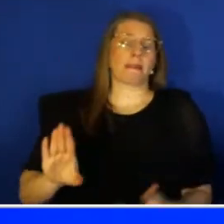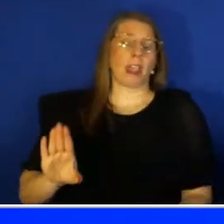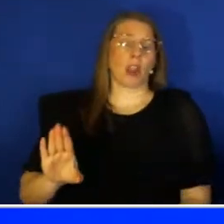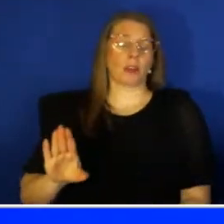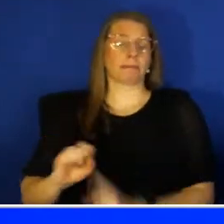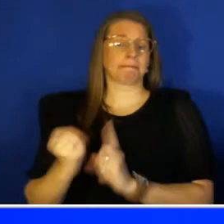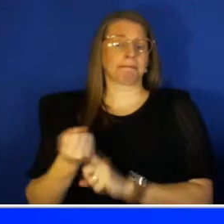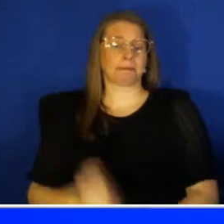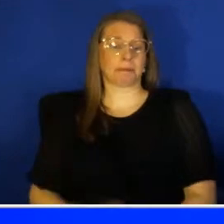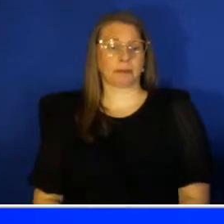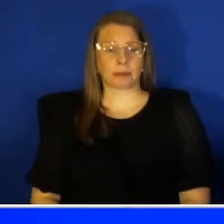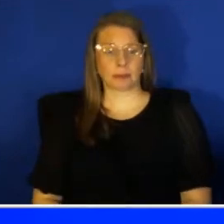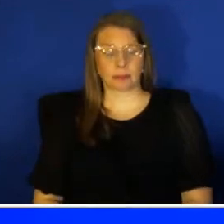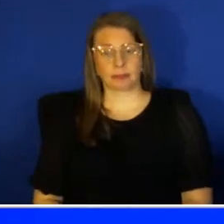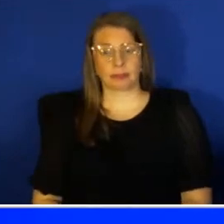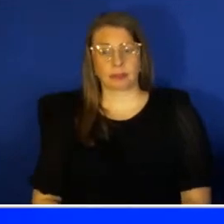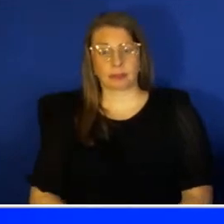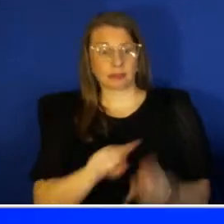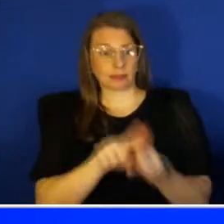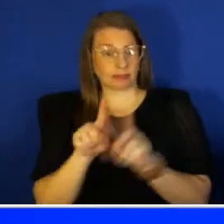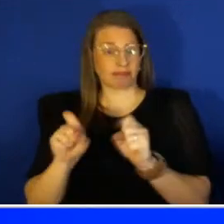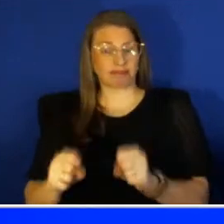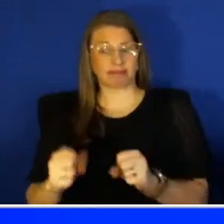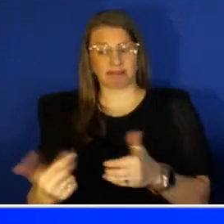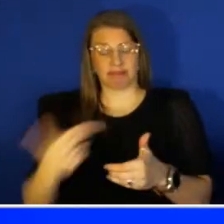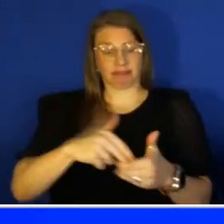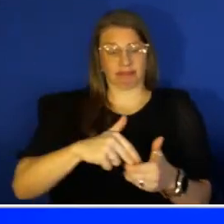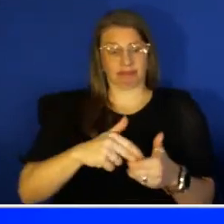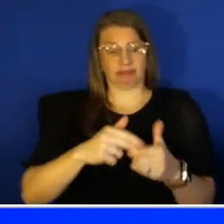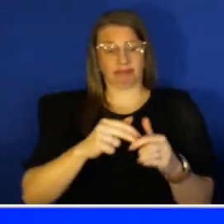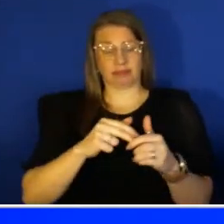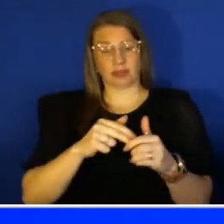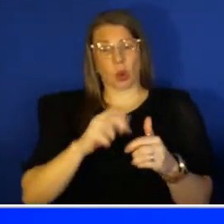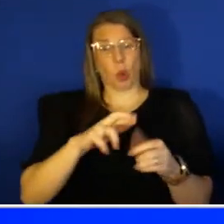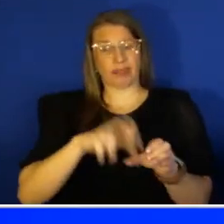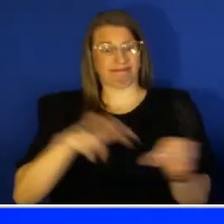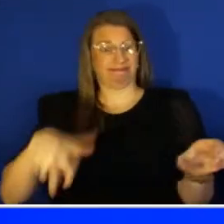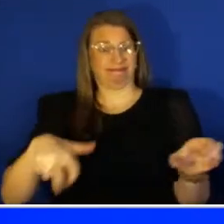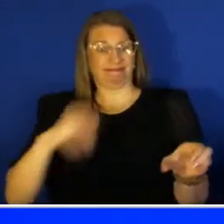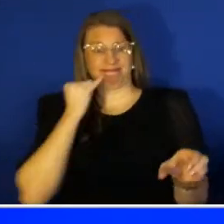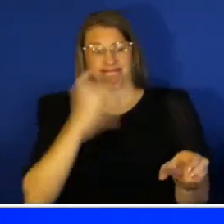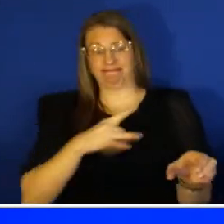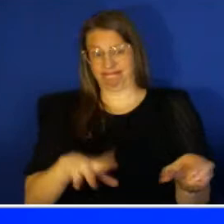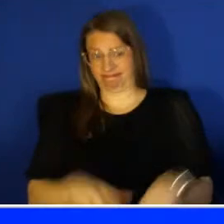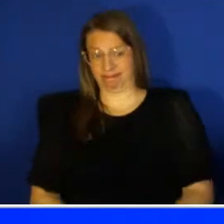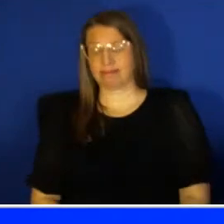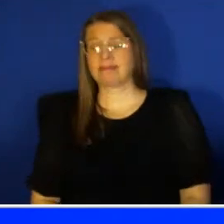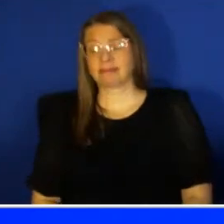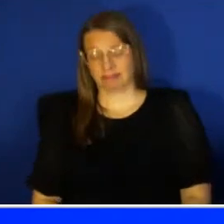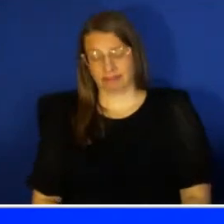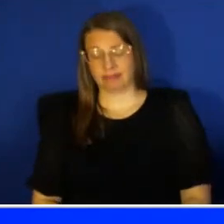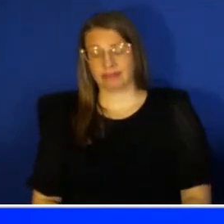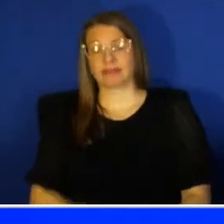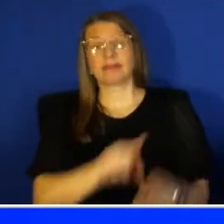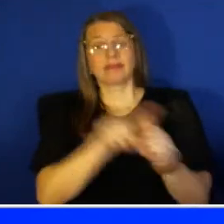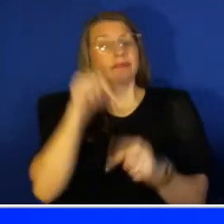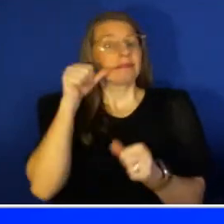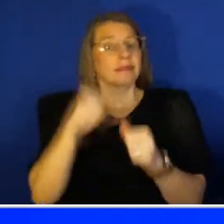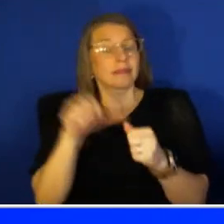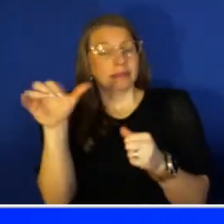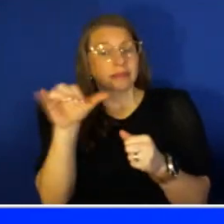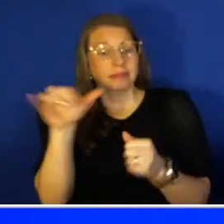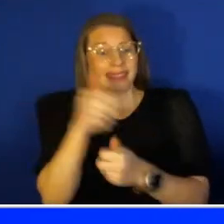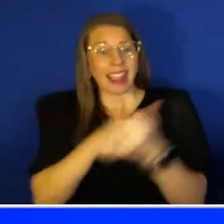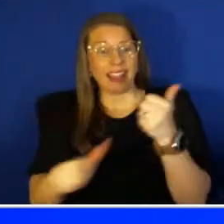can always enroll and discontinue if they didn't like it. But also keep in mind, every treatment